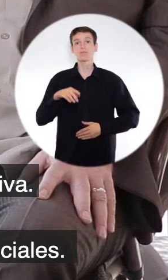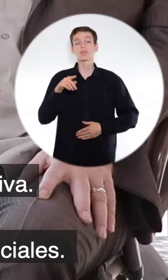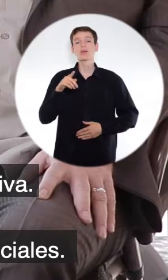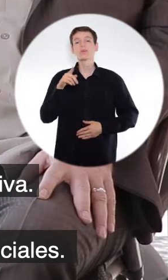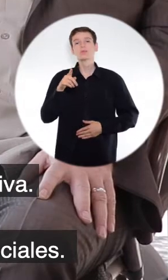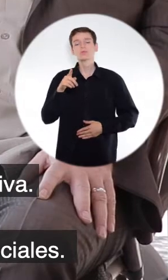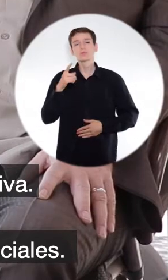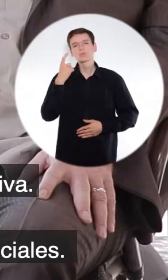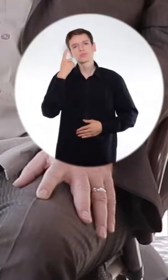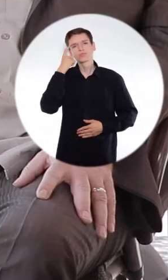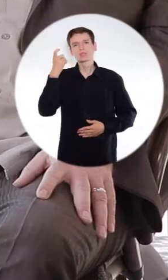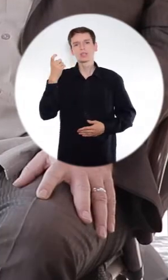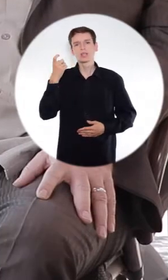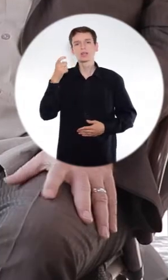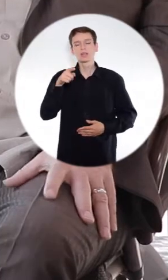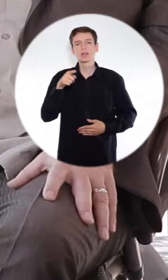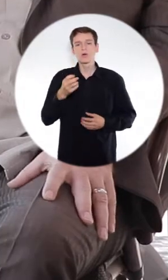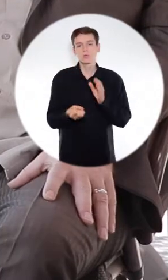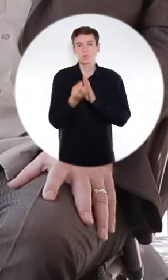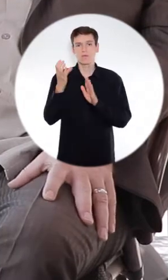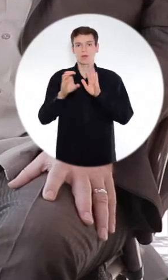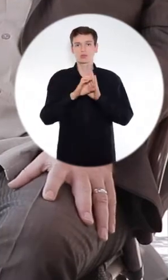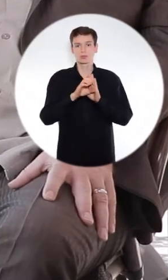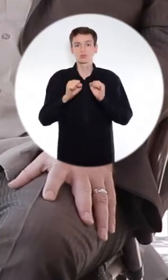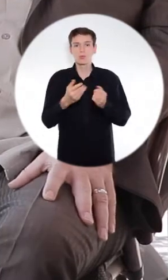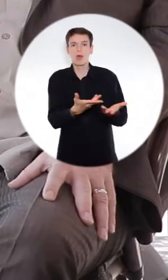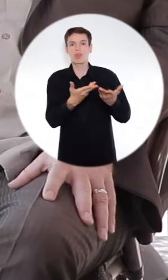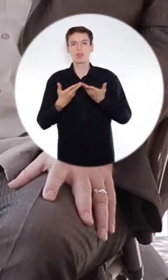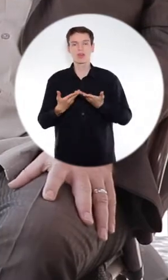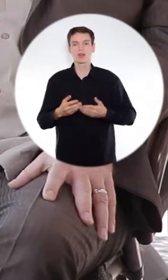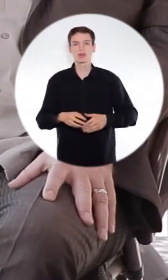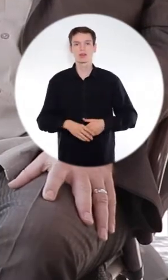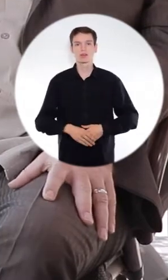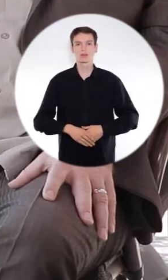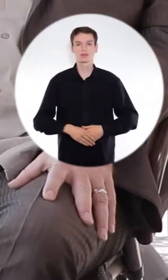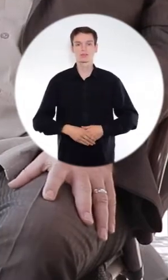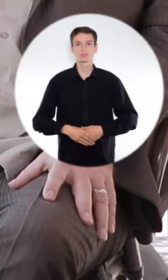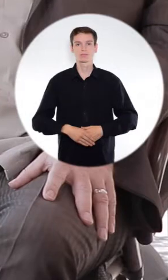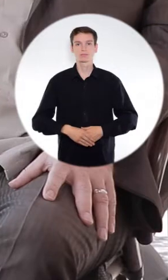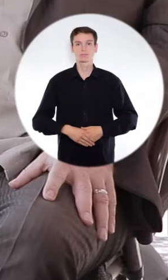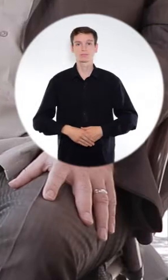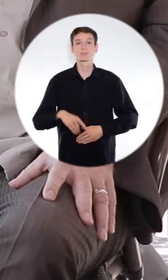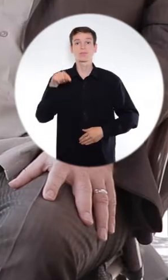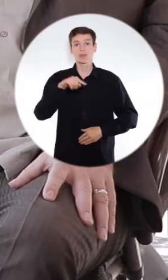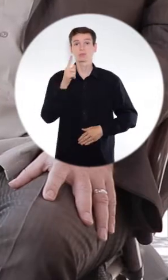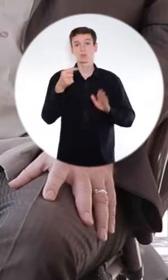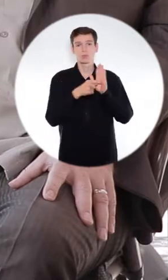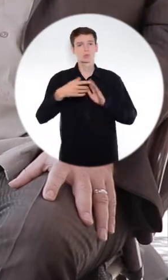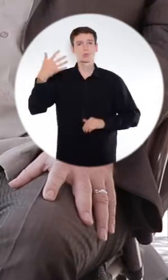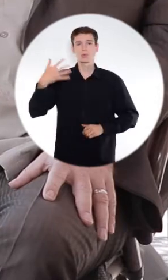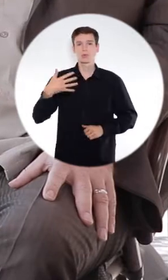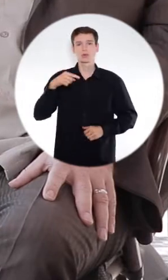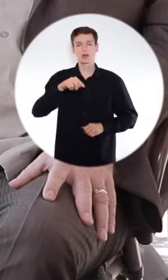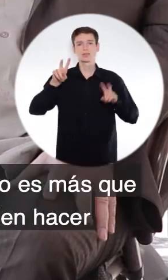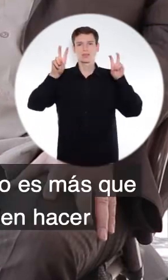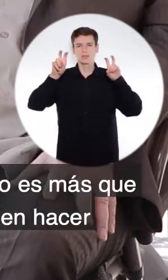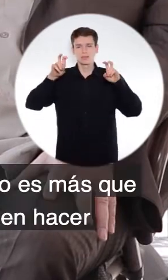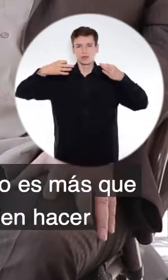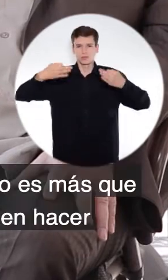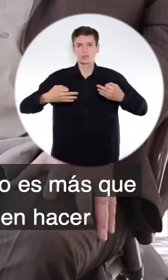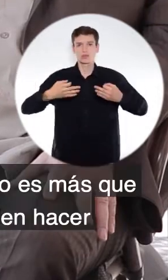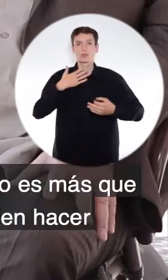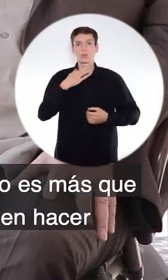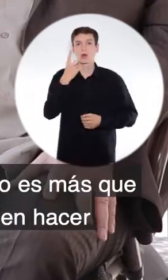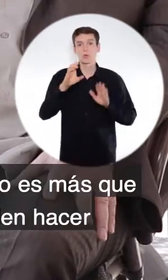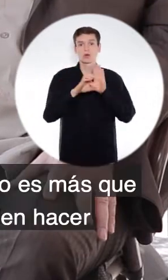answers to social demands. Yeah. And what can a constitution deliver, in your opinion, in that score? Well, this is a very